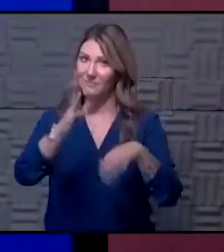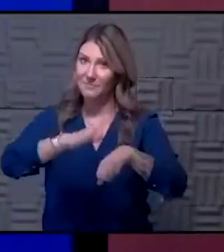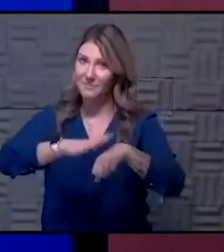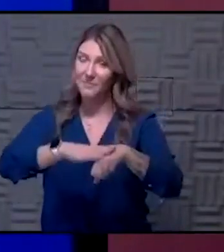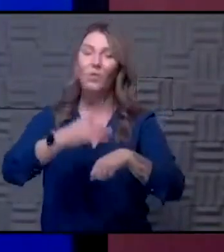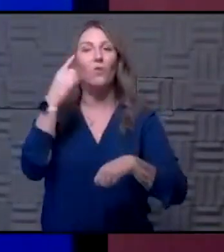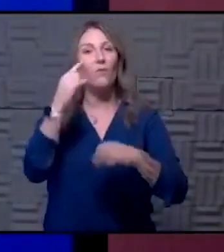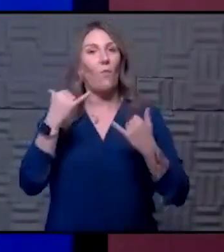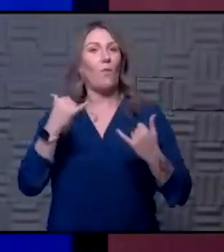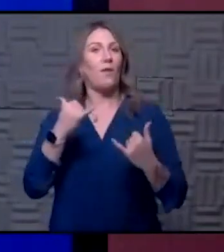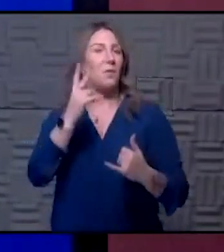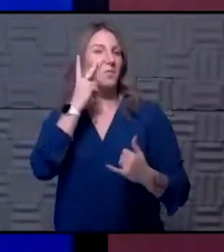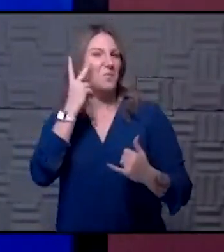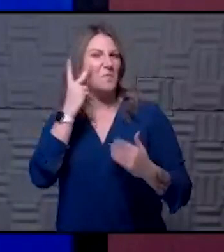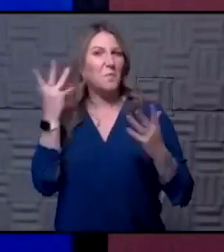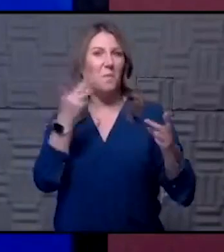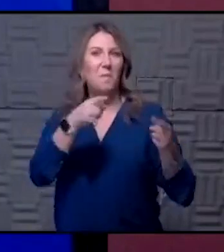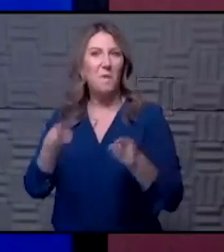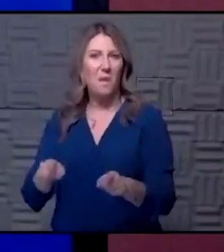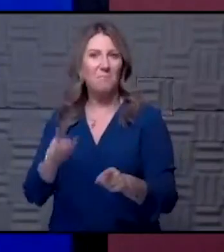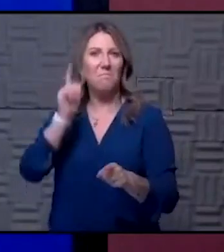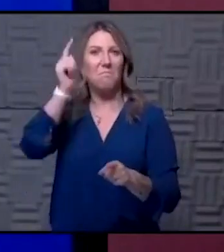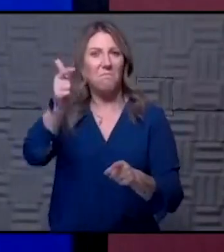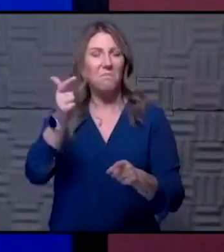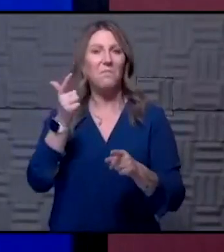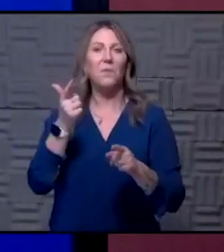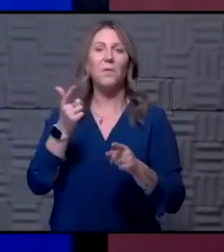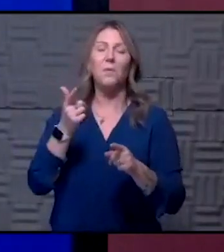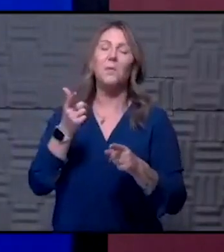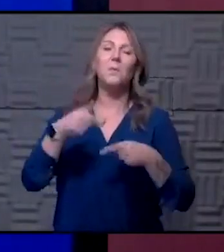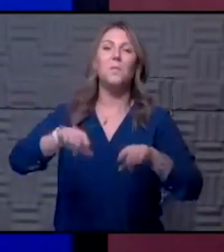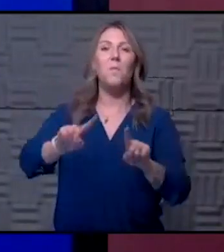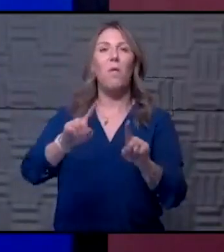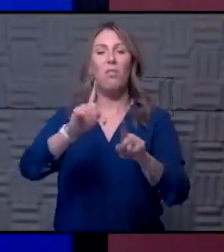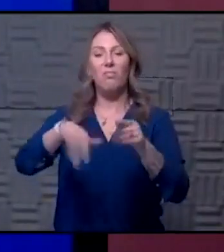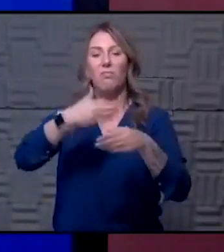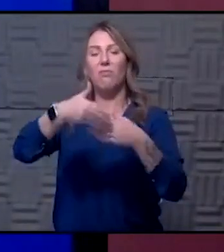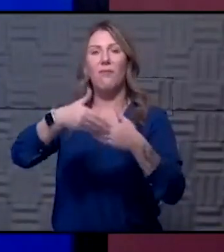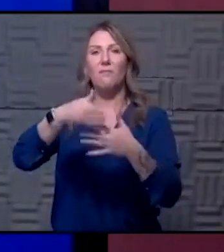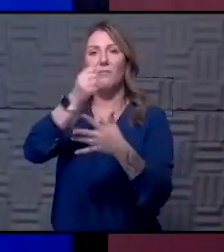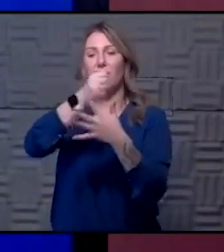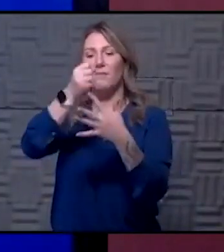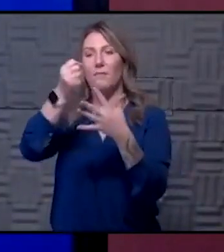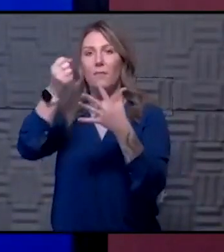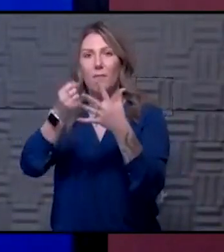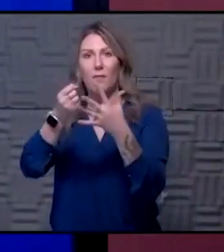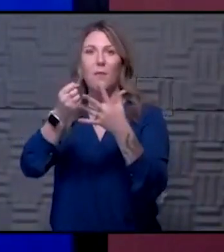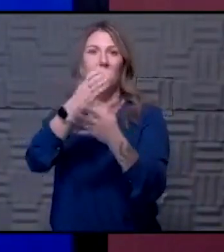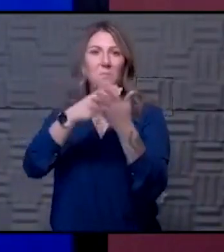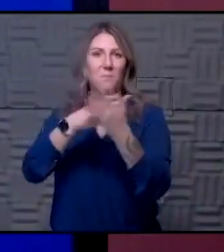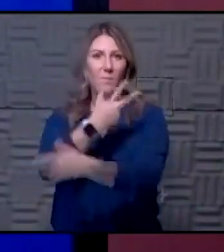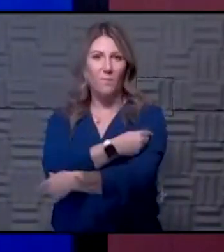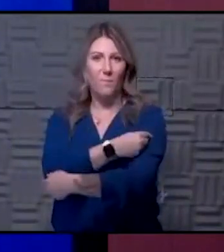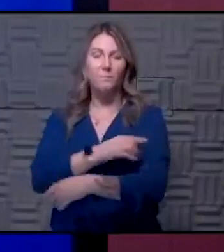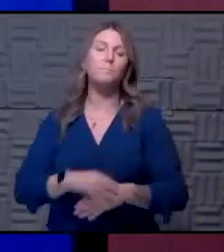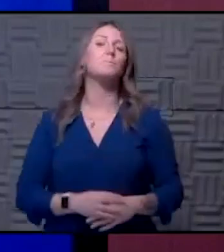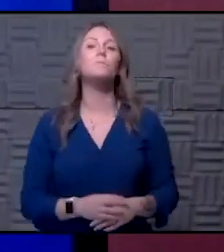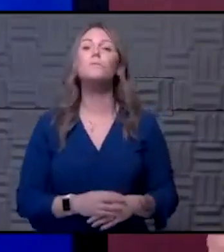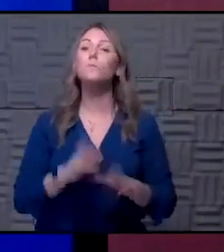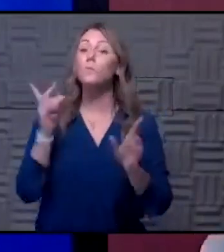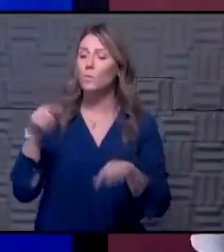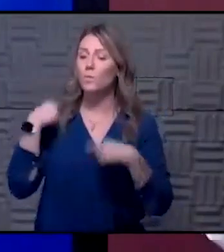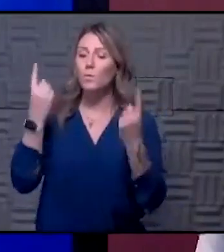For now, we'll see how that goes as we get as we move into the next phase of vaccination, which we think, so far there's